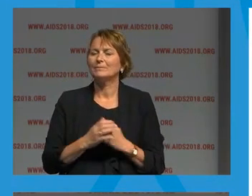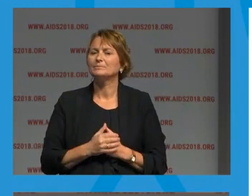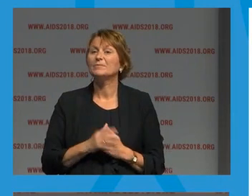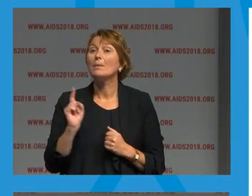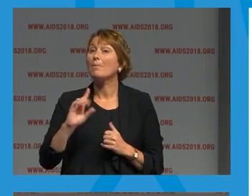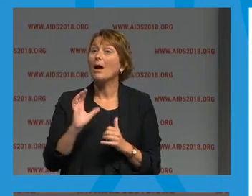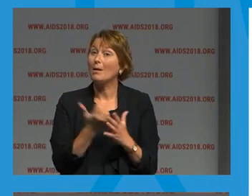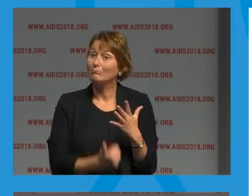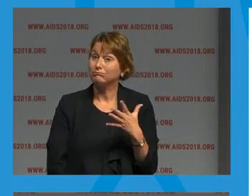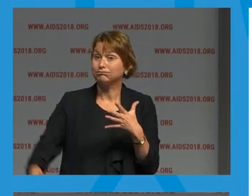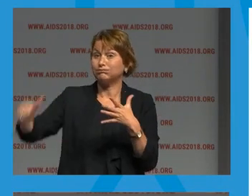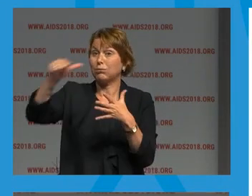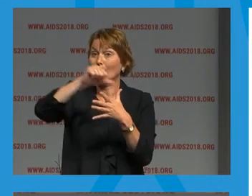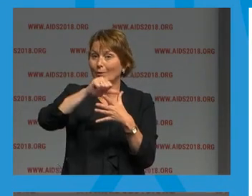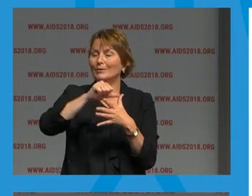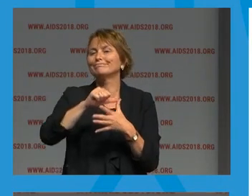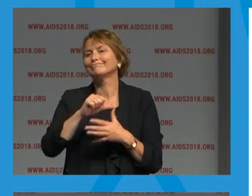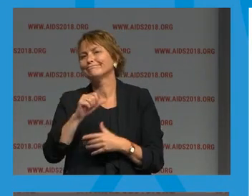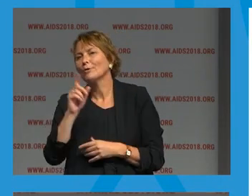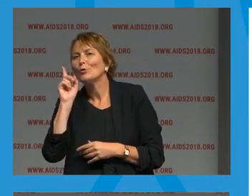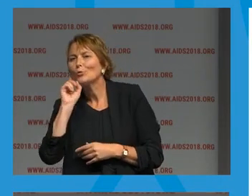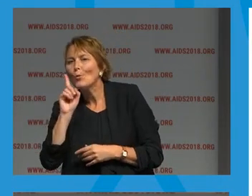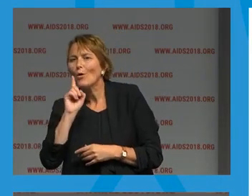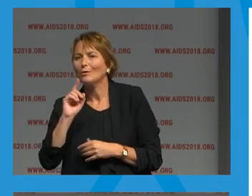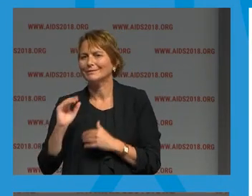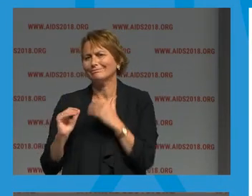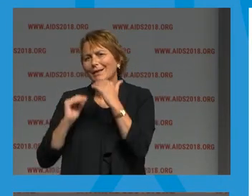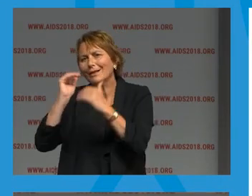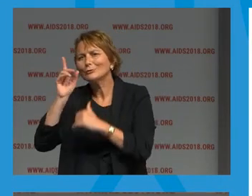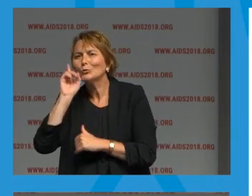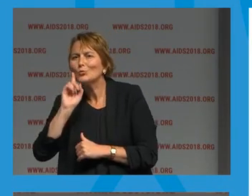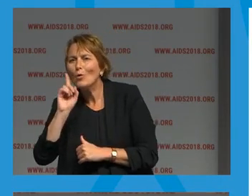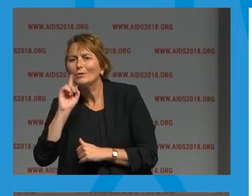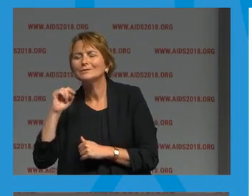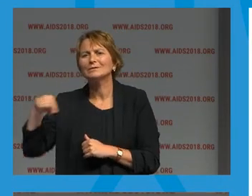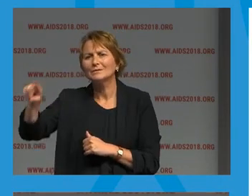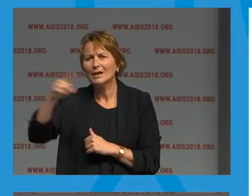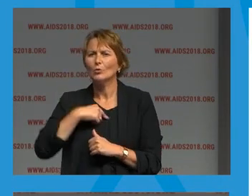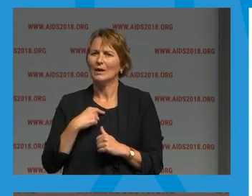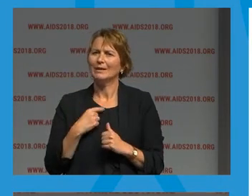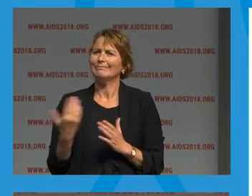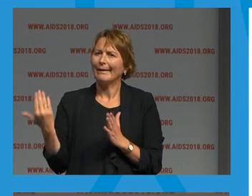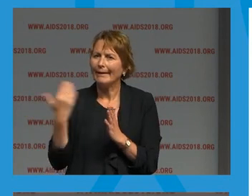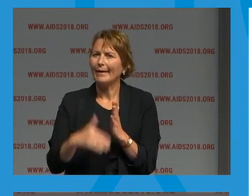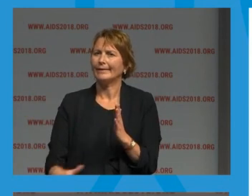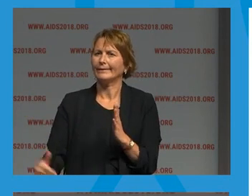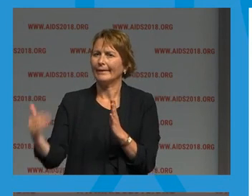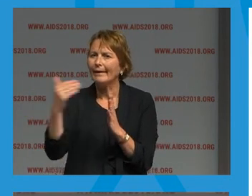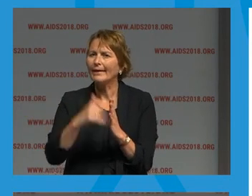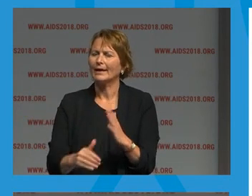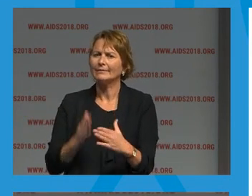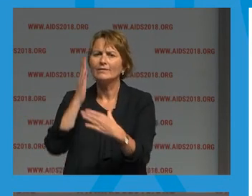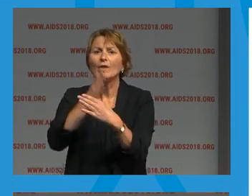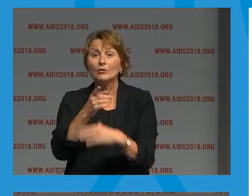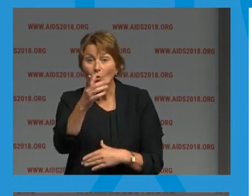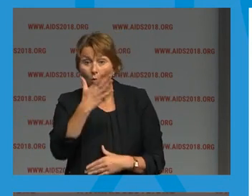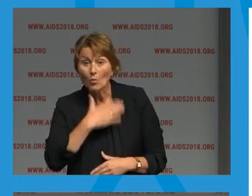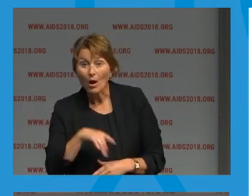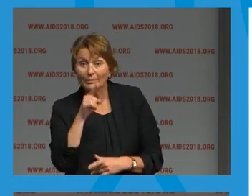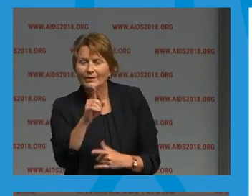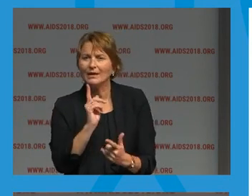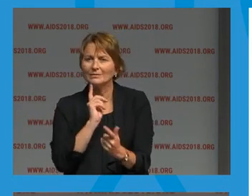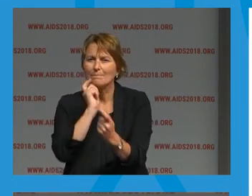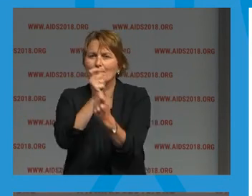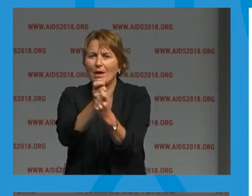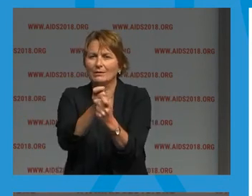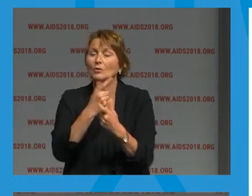is also on girls and adolescent girls to really have a structural intervention that addresses their unique needs, how we keep them in